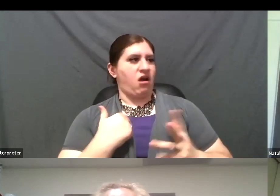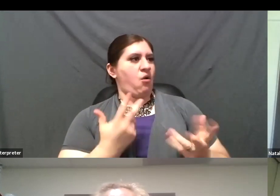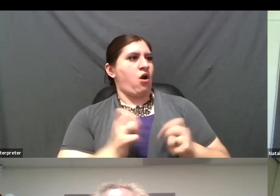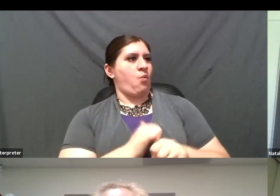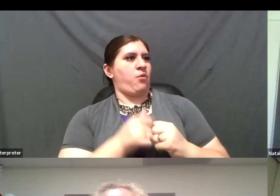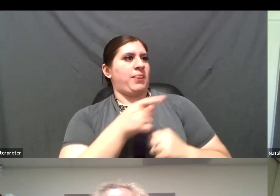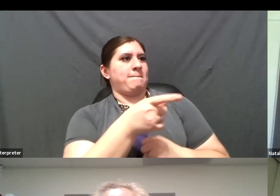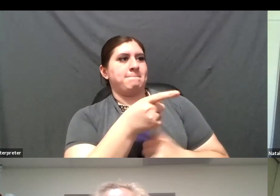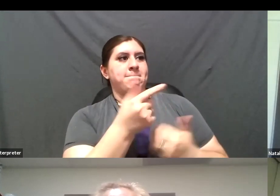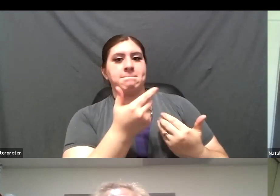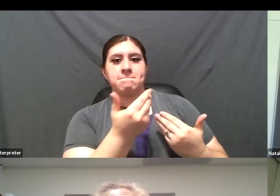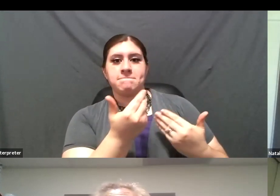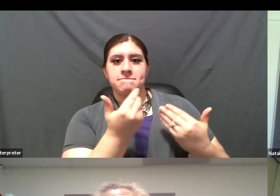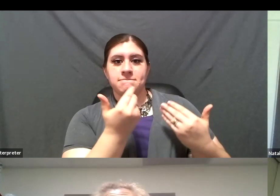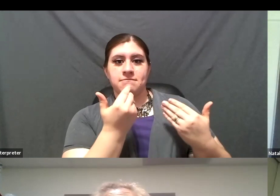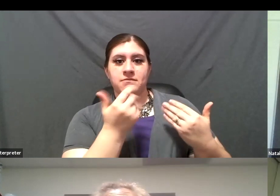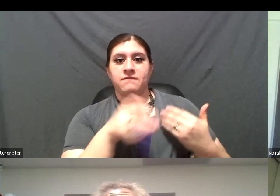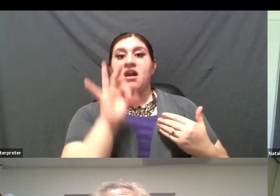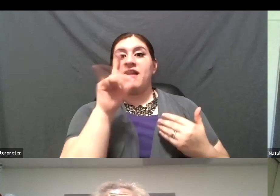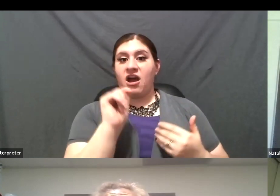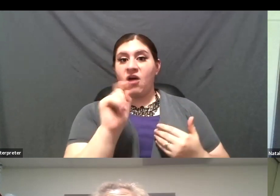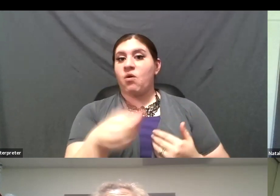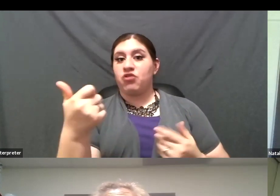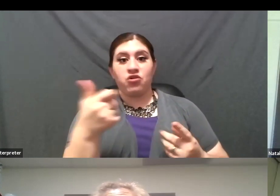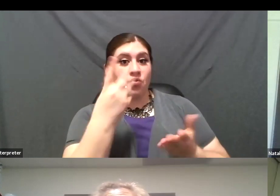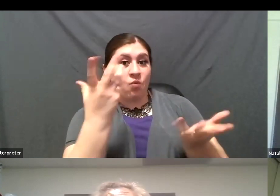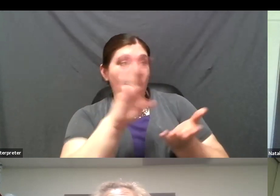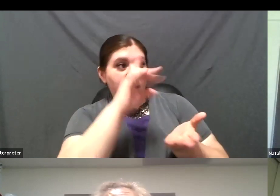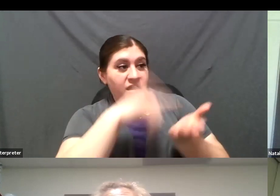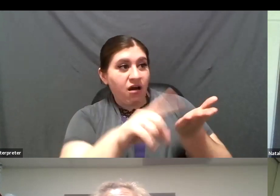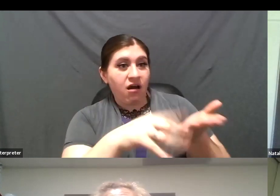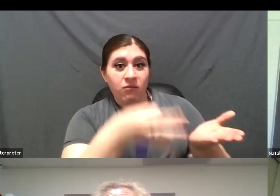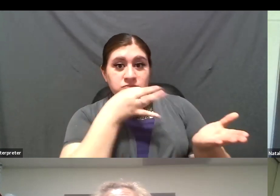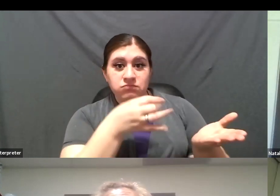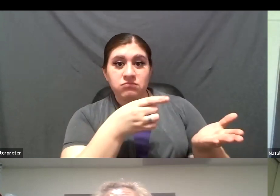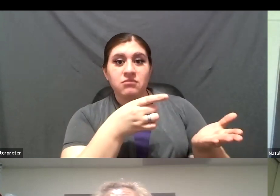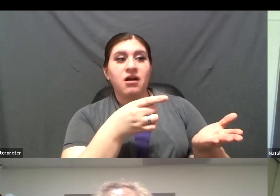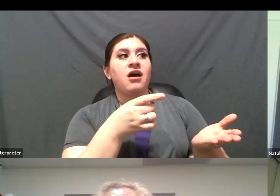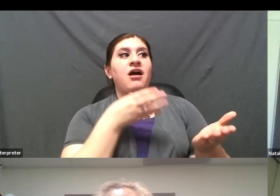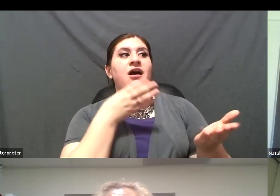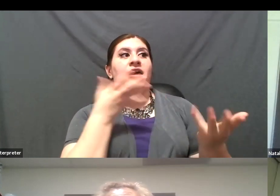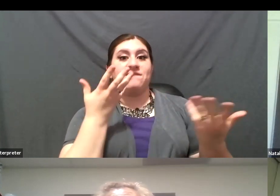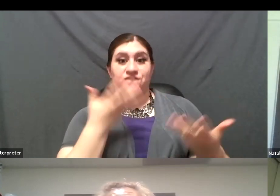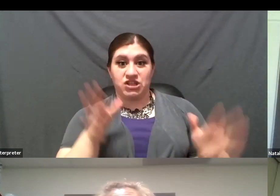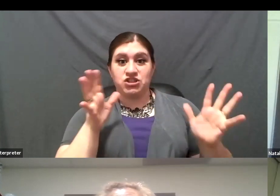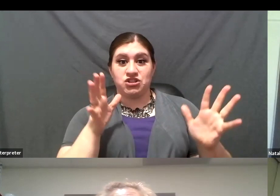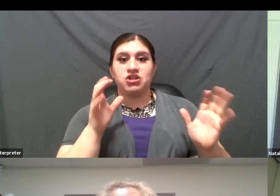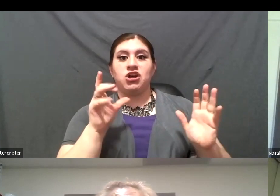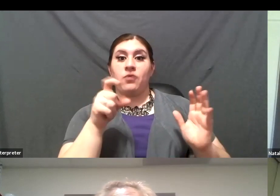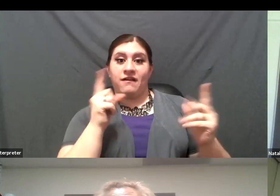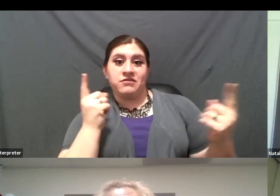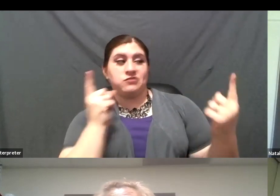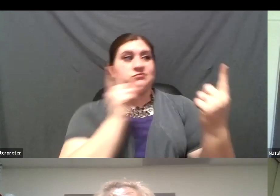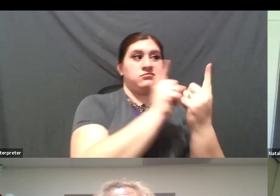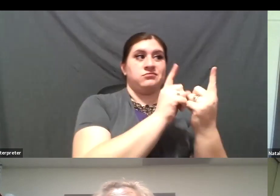that particular instructor, then you find out something about what their research expertise is. After that, you have to approach that instructor